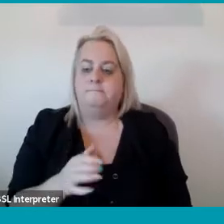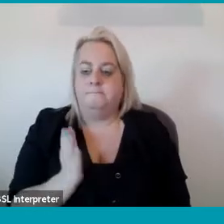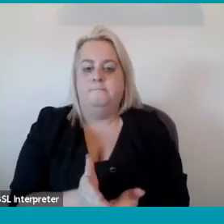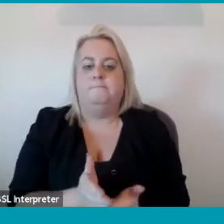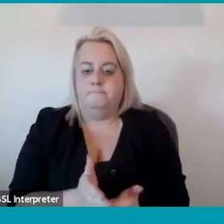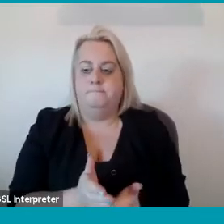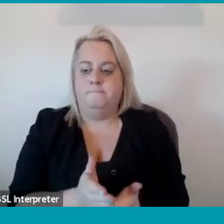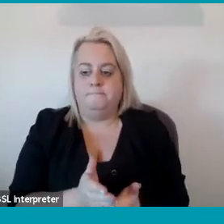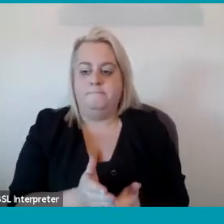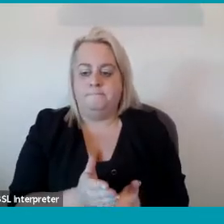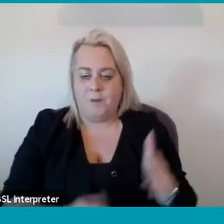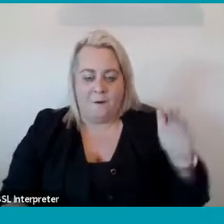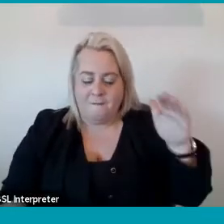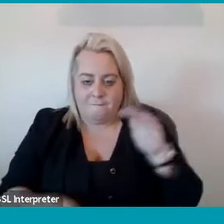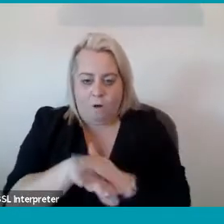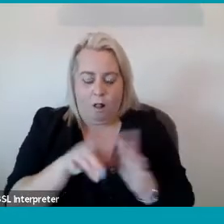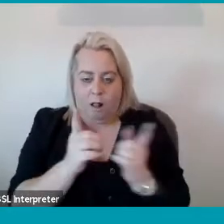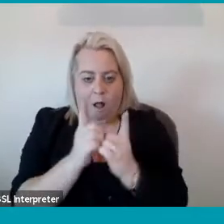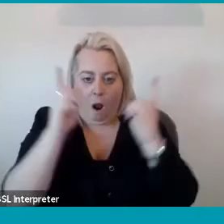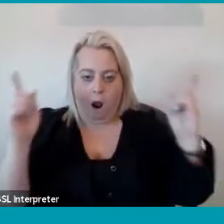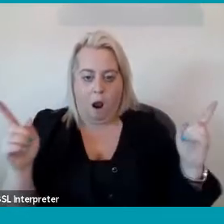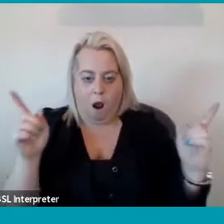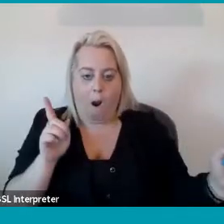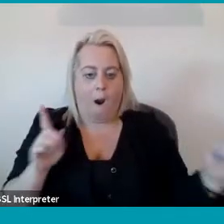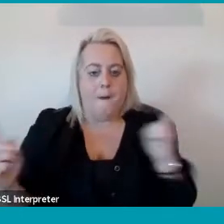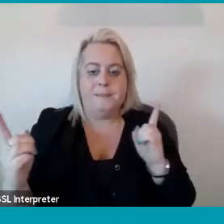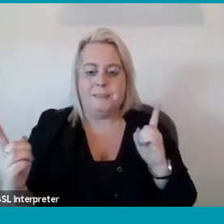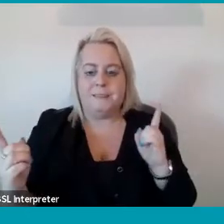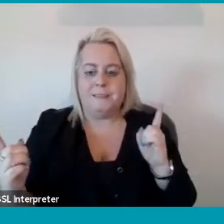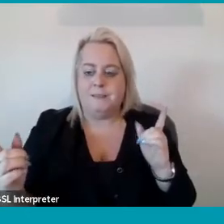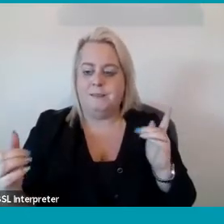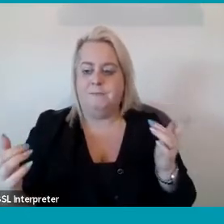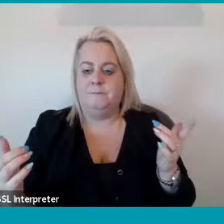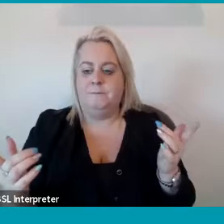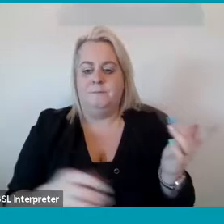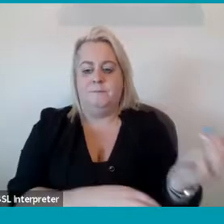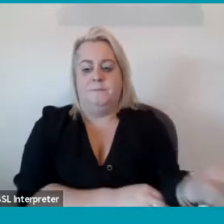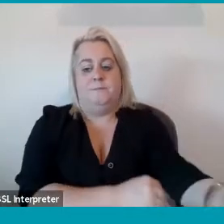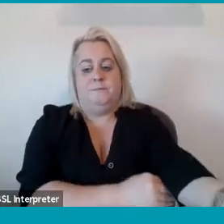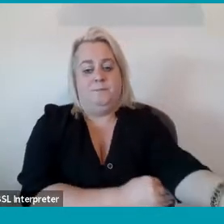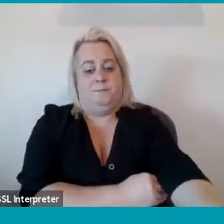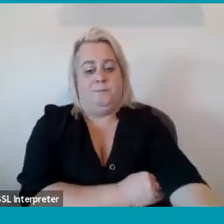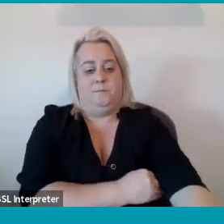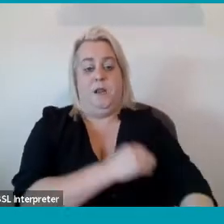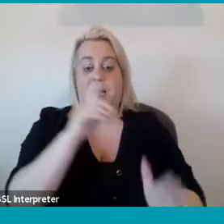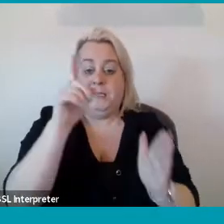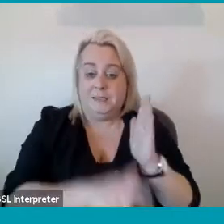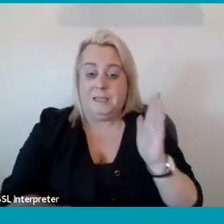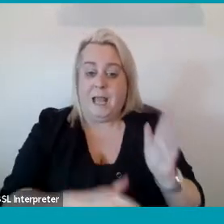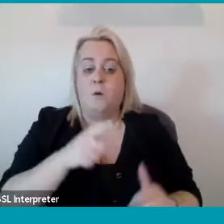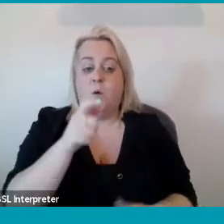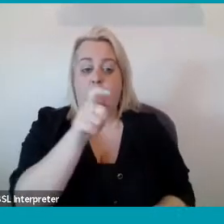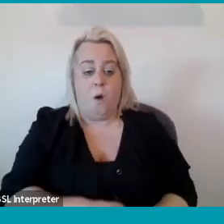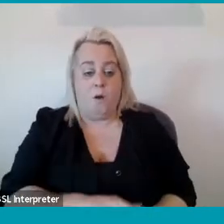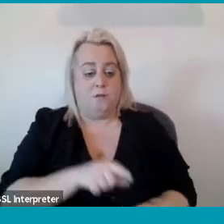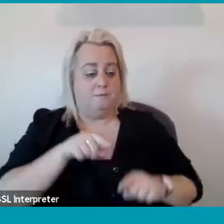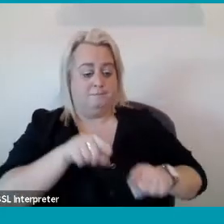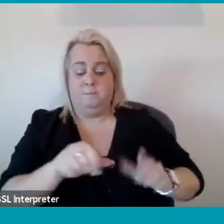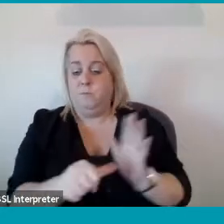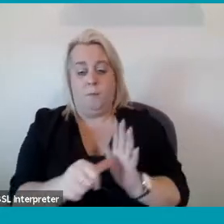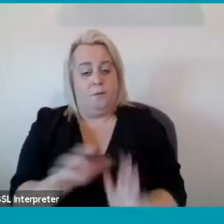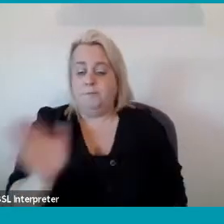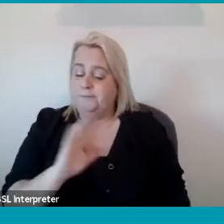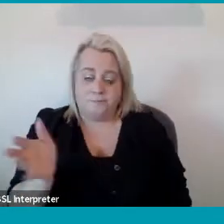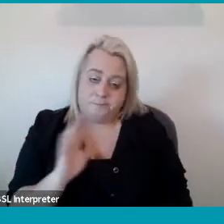complete turnaround. What we're saying is, with the social model, the disabled person isn't the problem. The problem are the barriers that we face